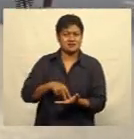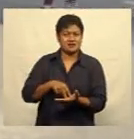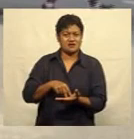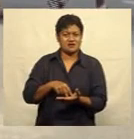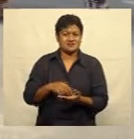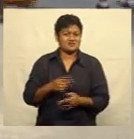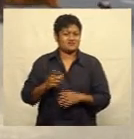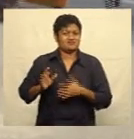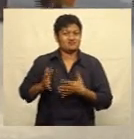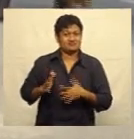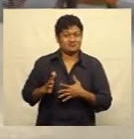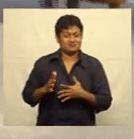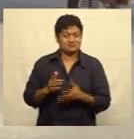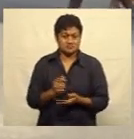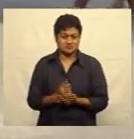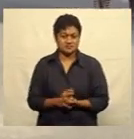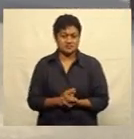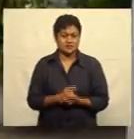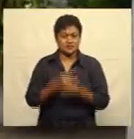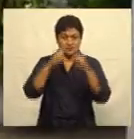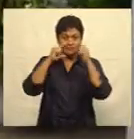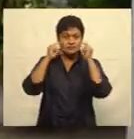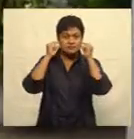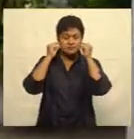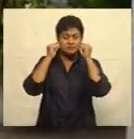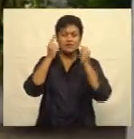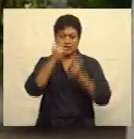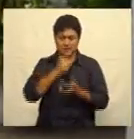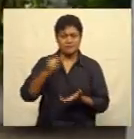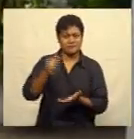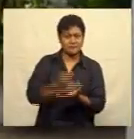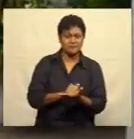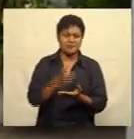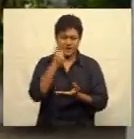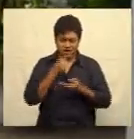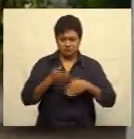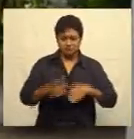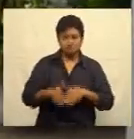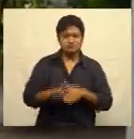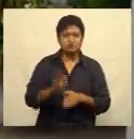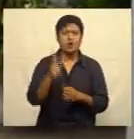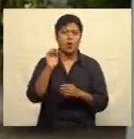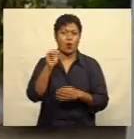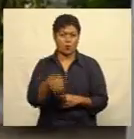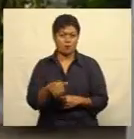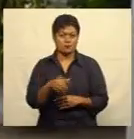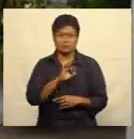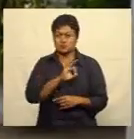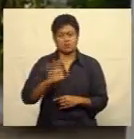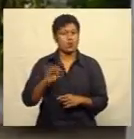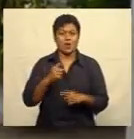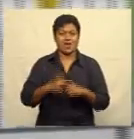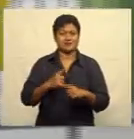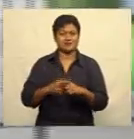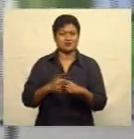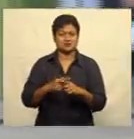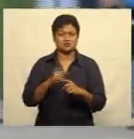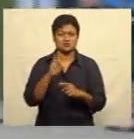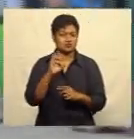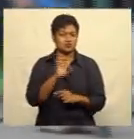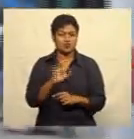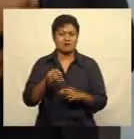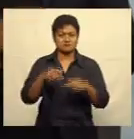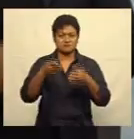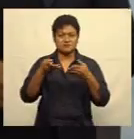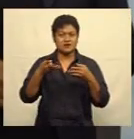Fijians. He adds face masks can be bought and even made at home, meaning there is no excuse for people not covering their nose and